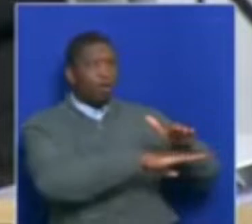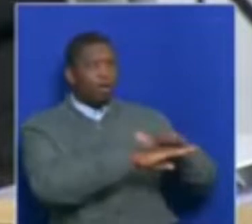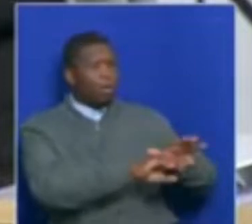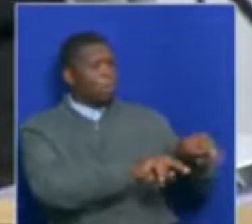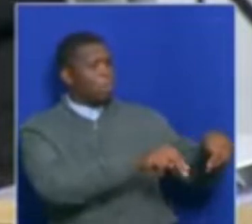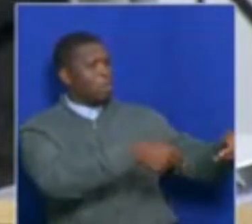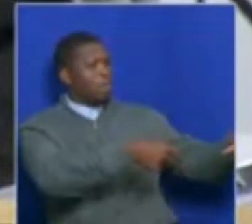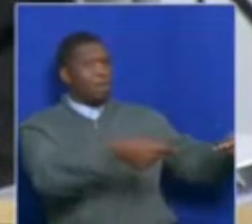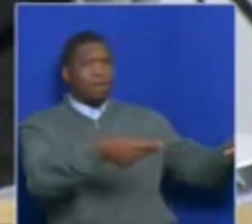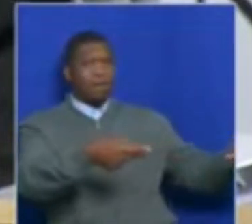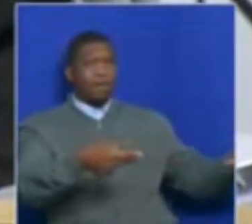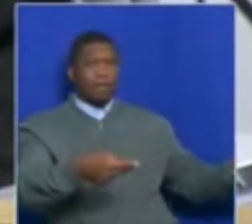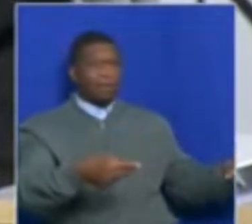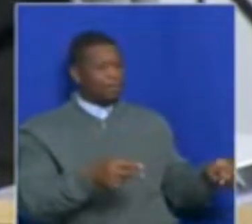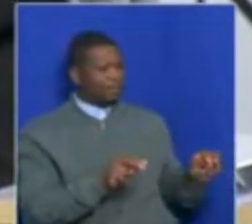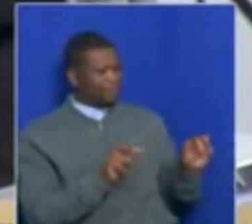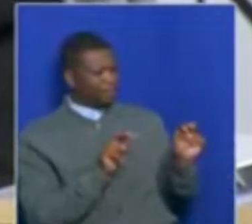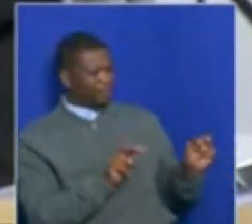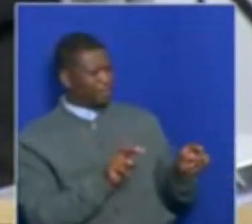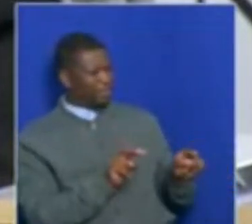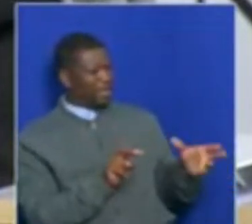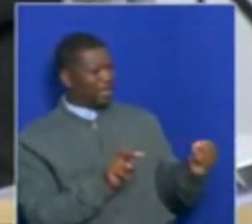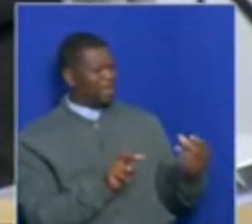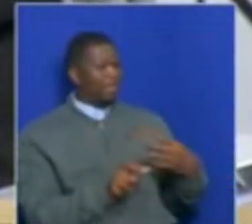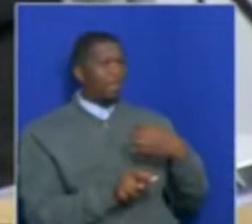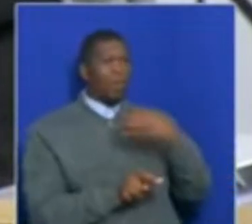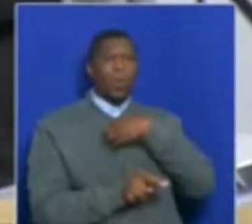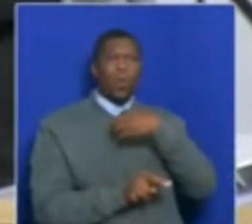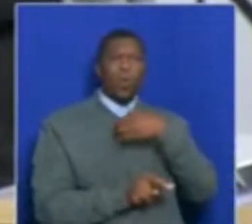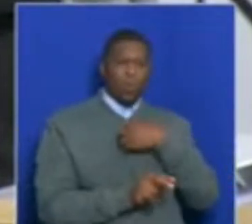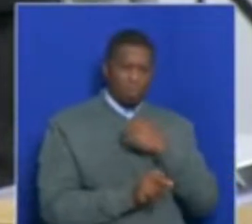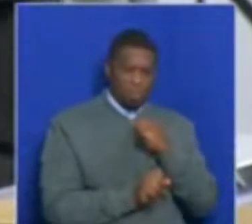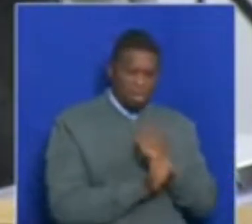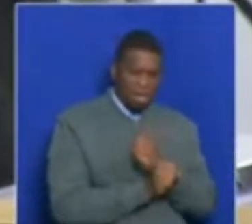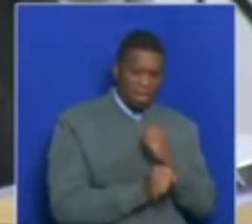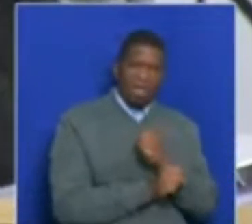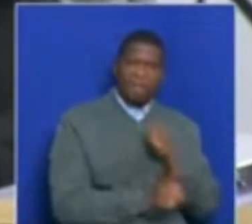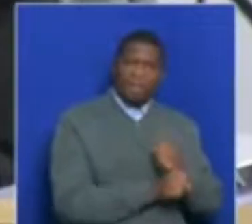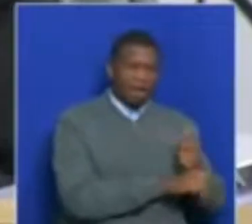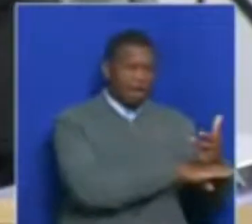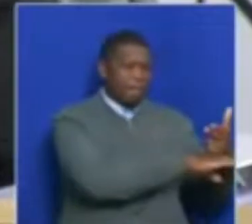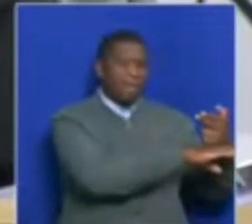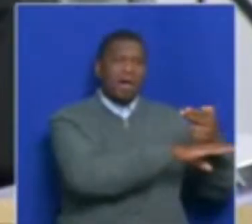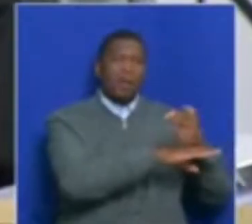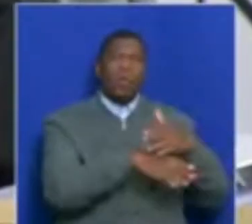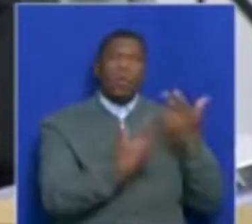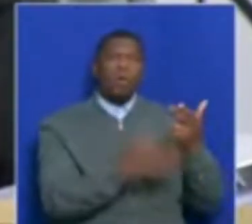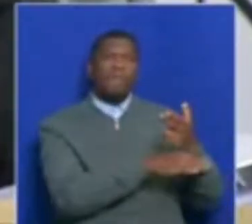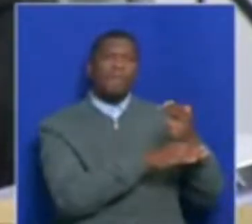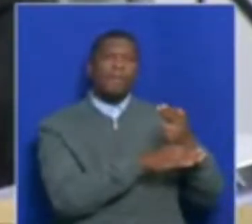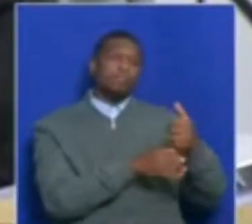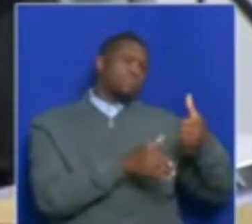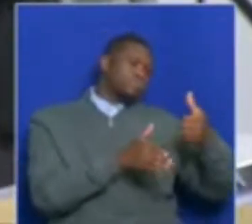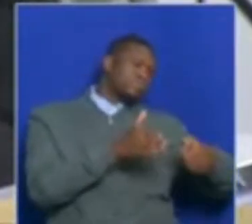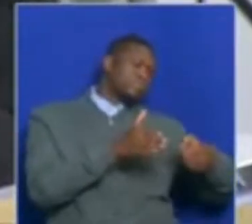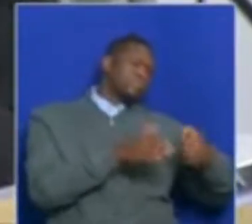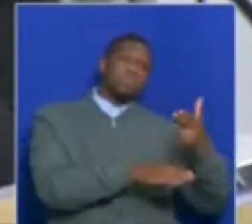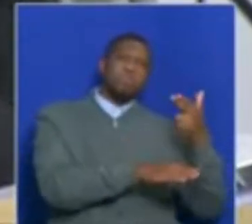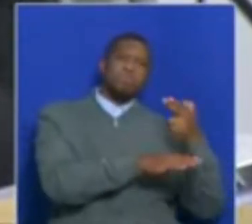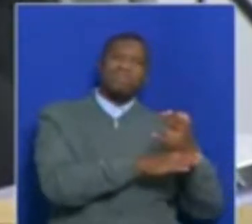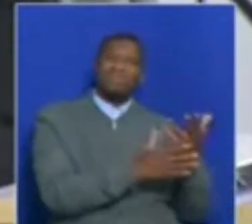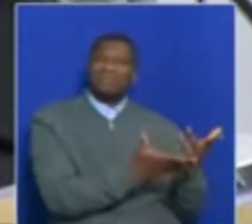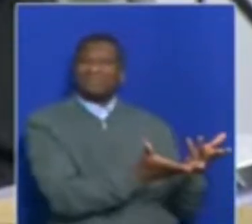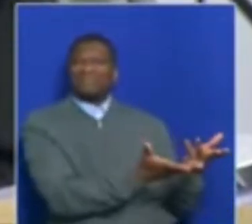homemade firearm, you find in a revolver or a pistol, and you can see that these deceased that are there, we're not